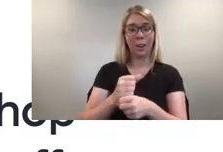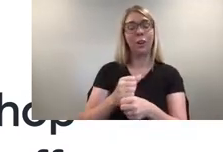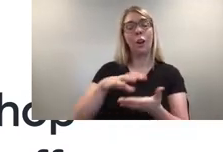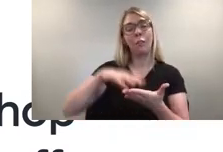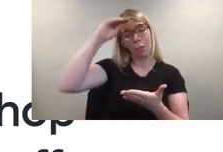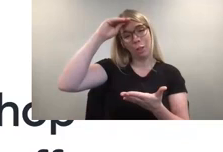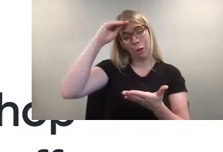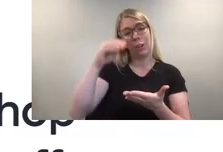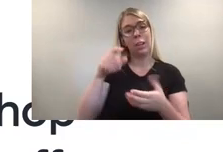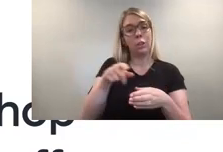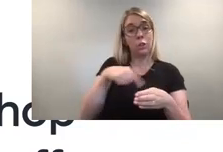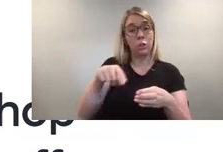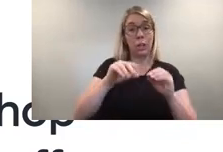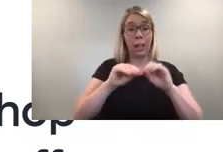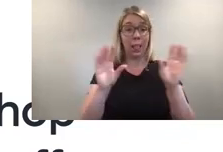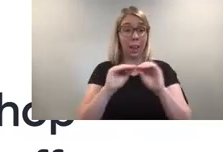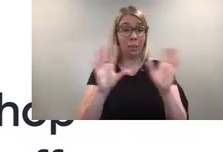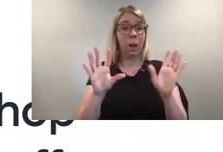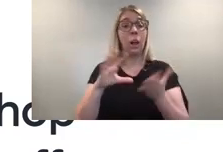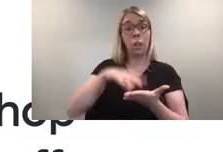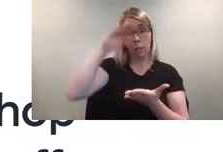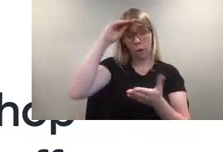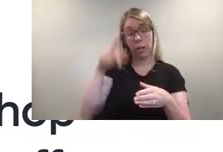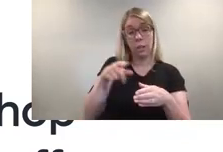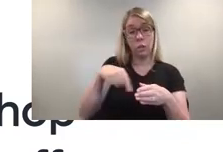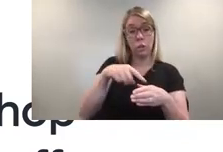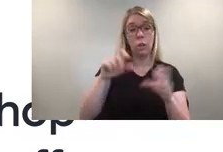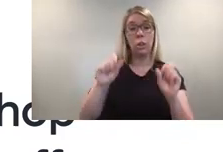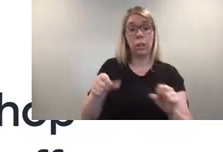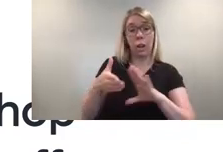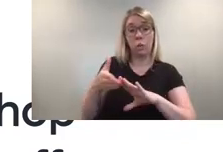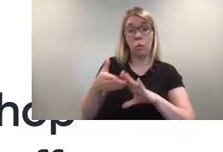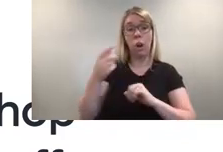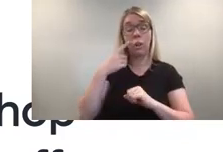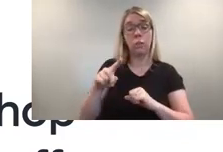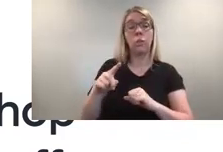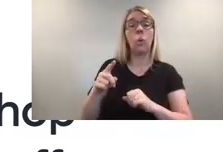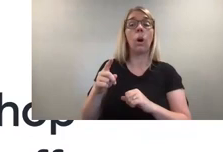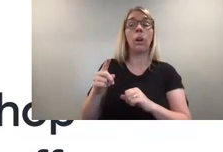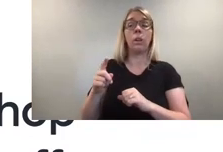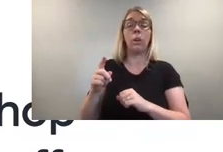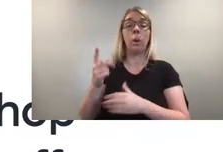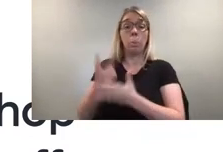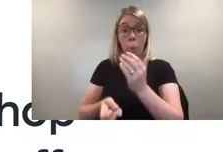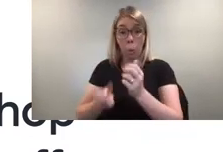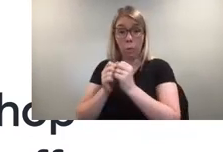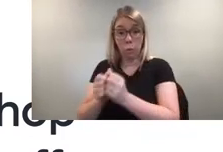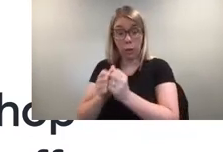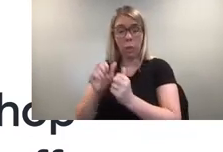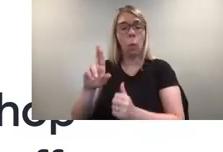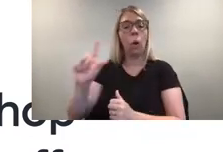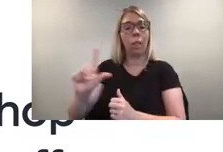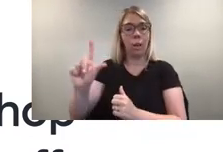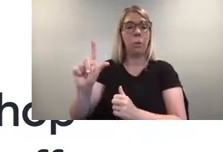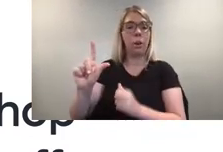is clarifying that the learning circles can be run for faculty support staff or both together, which is what we did and we found it rich, and we'll talk about that